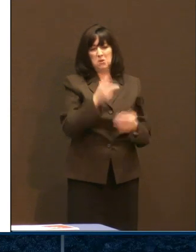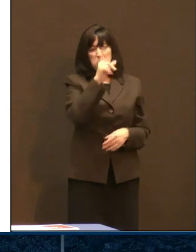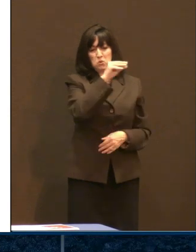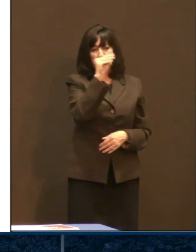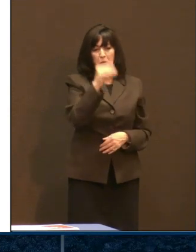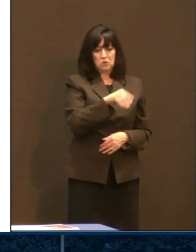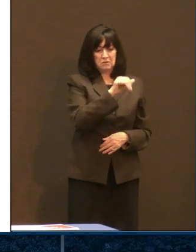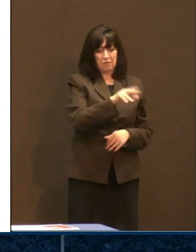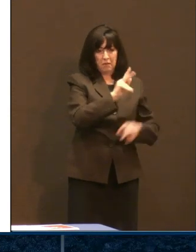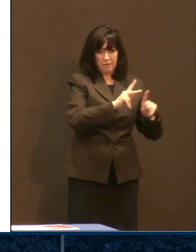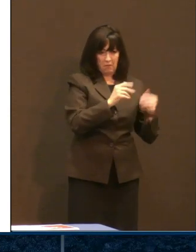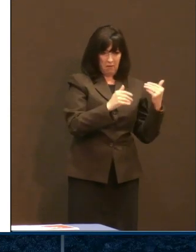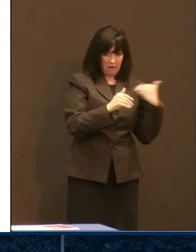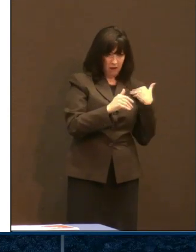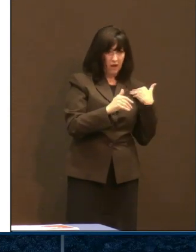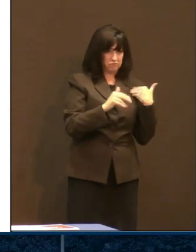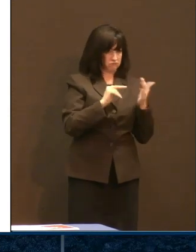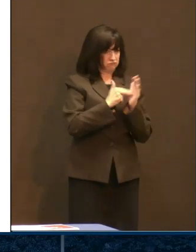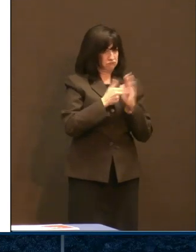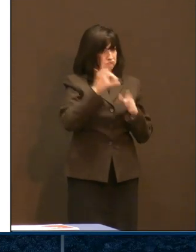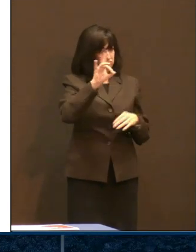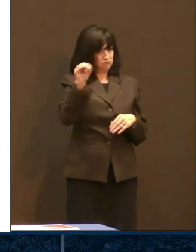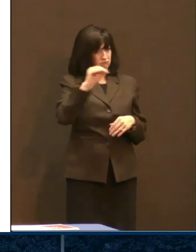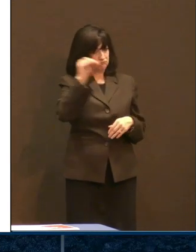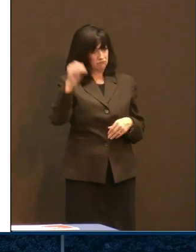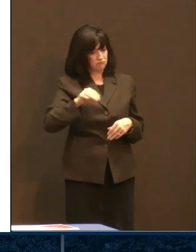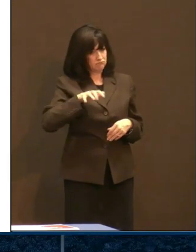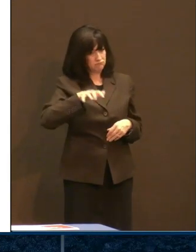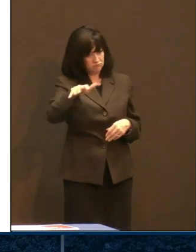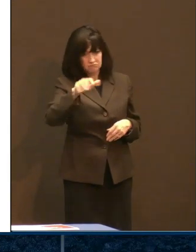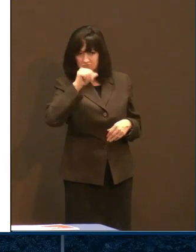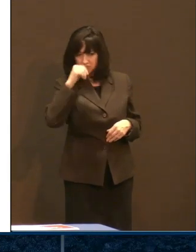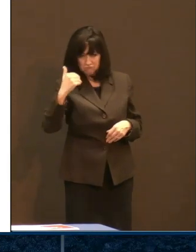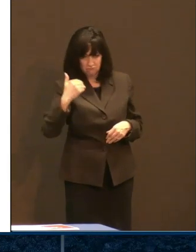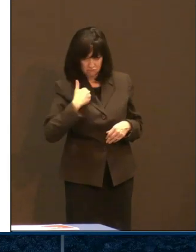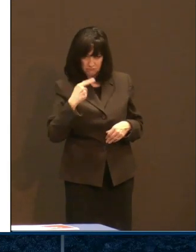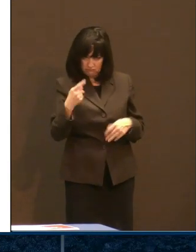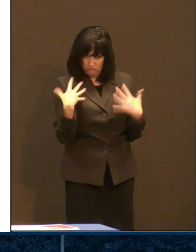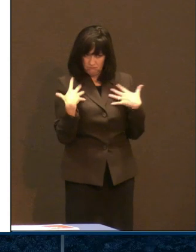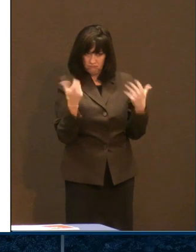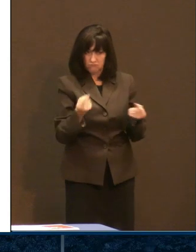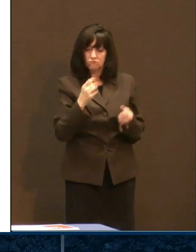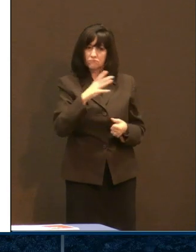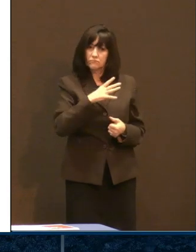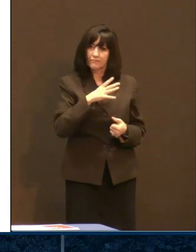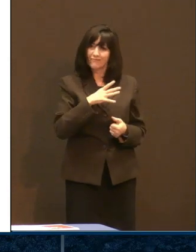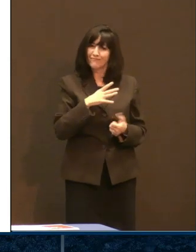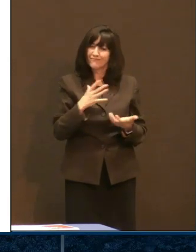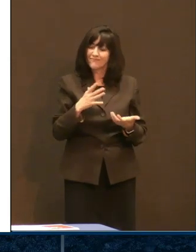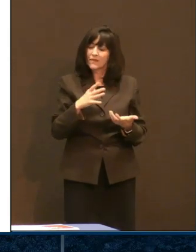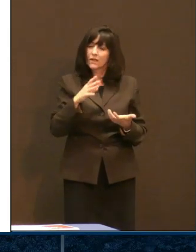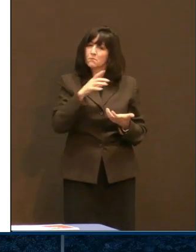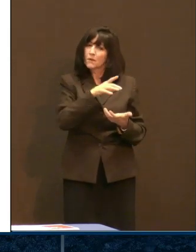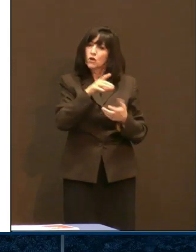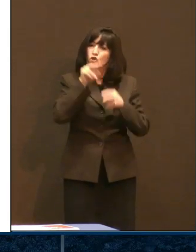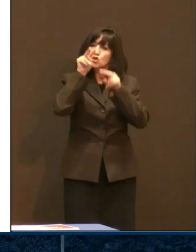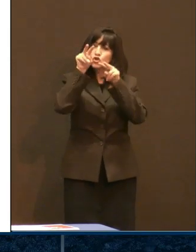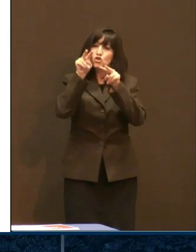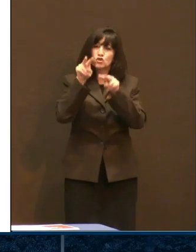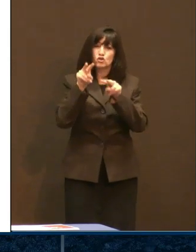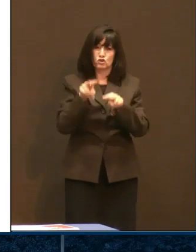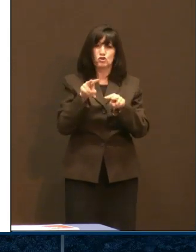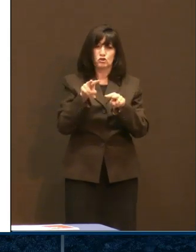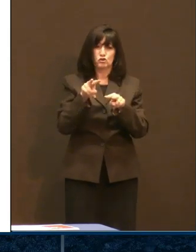you have cases per 1,000 or 10,000, certain areas really light up. But you look at just the absolute number